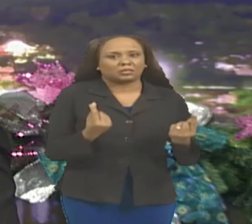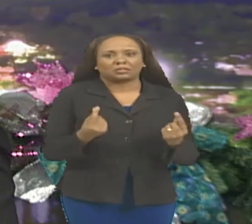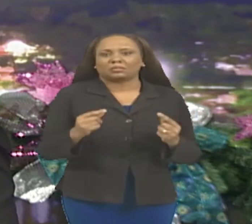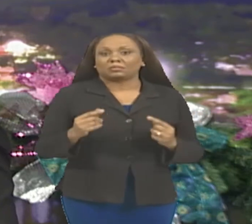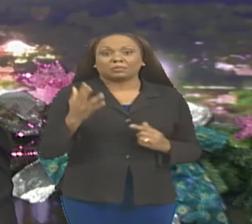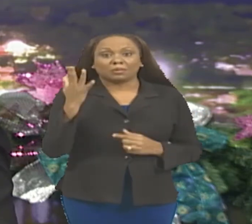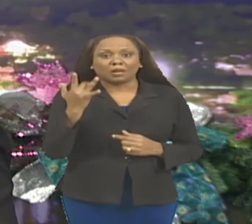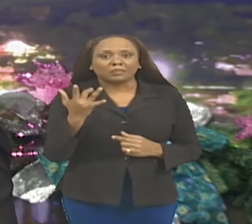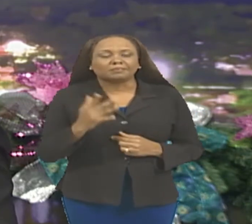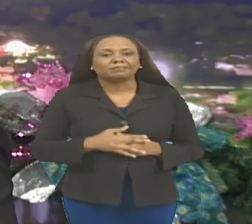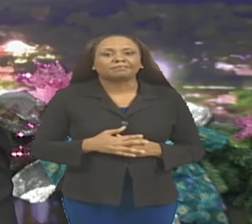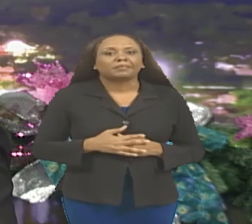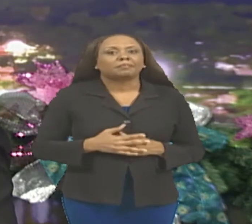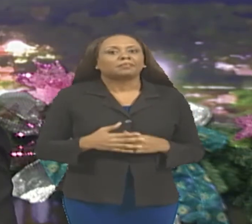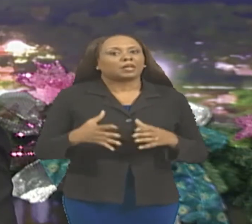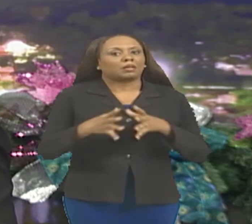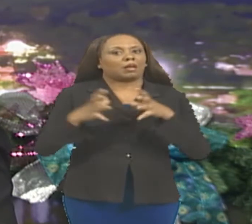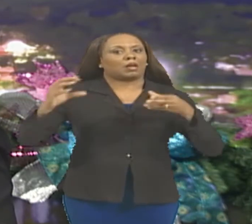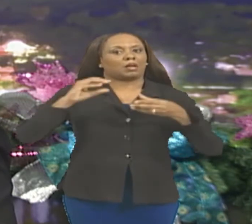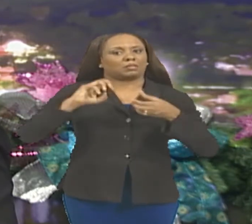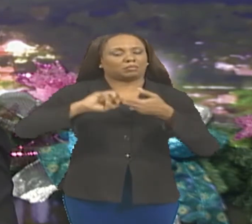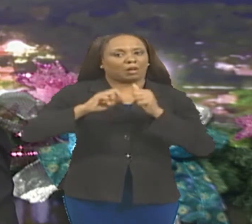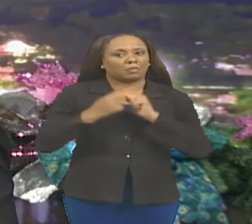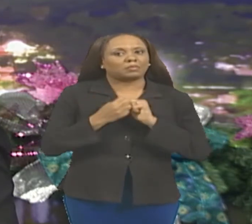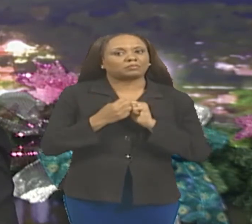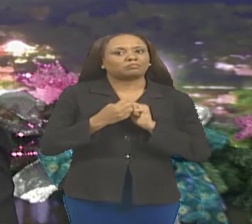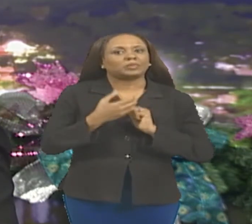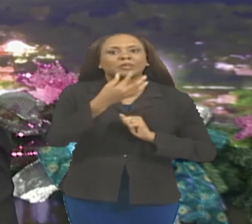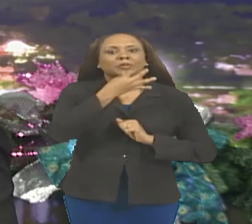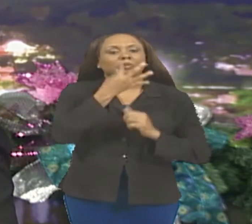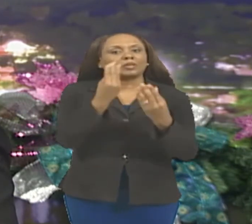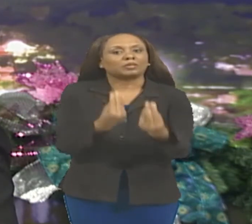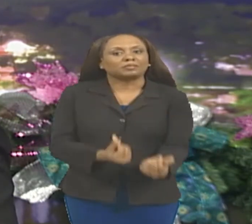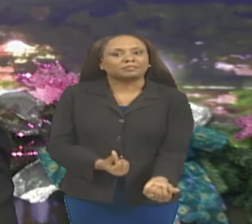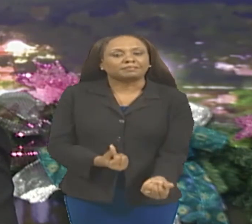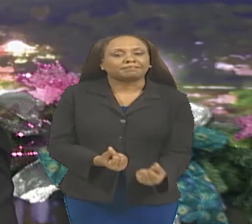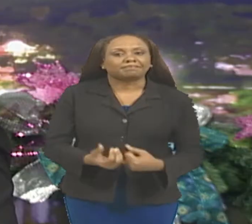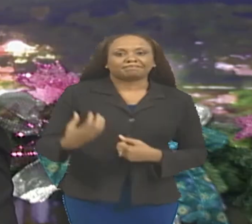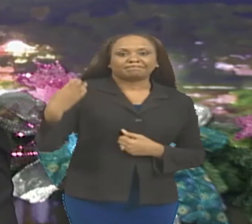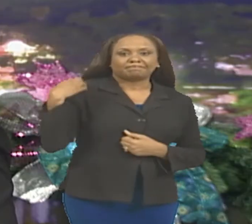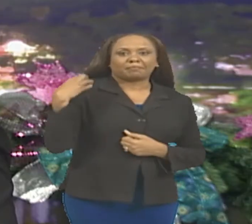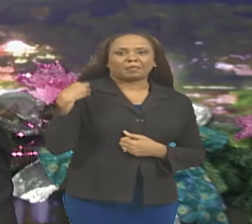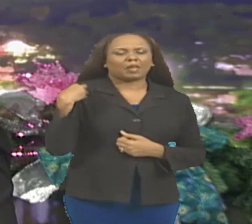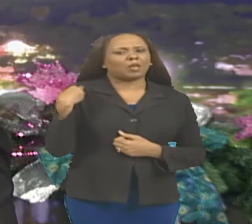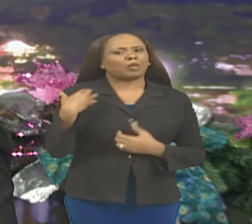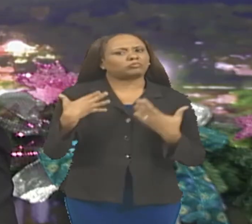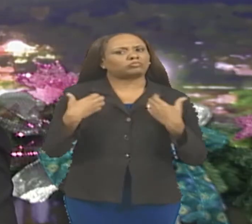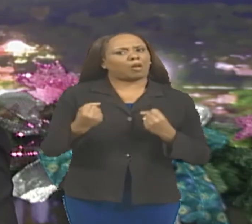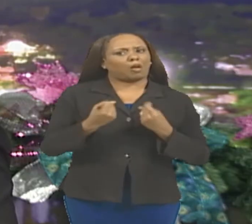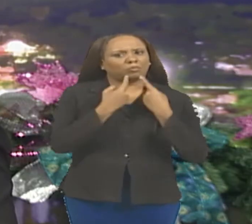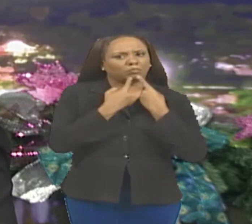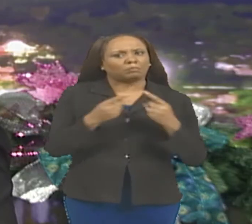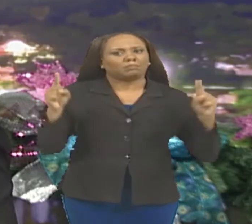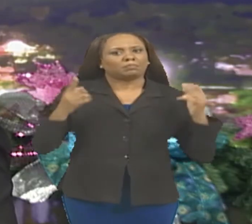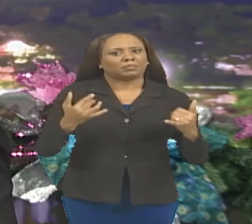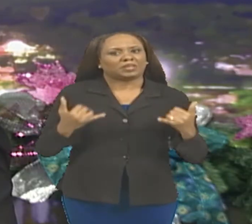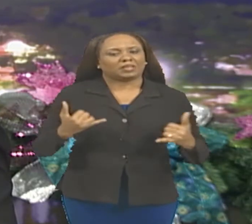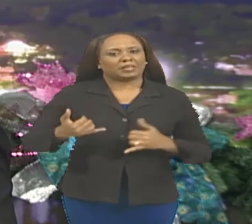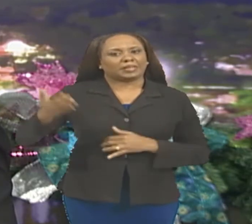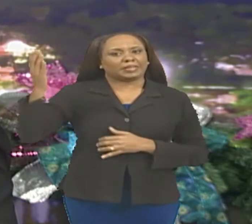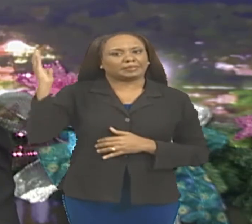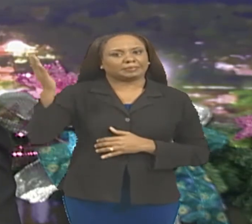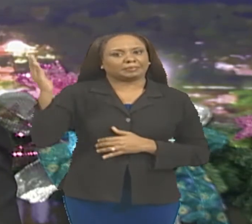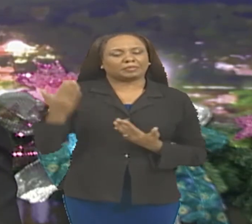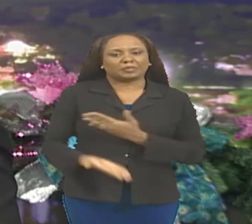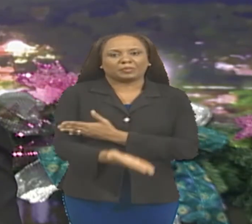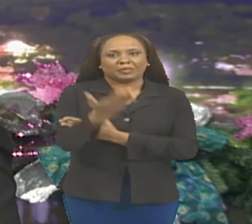because most of the distribution problems would have been solved. The chairman made the bold comment during a media conference this morning at the BWA's Pine